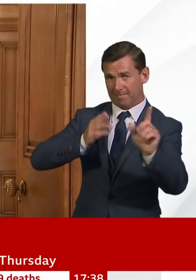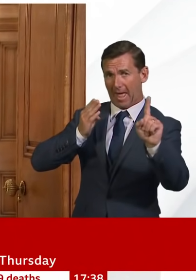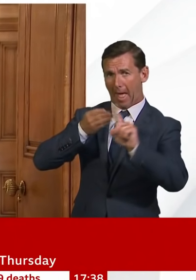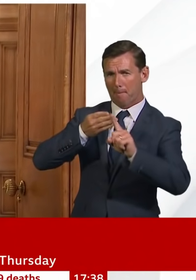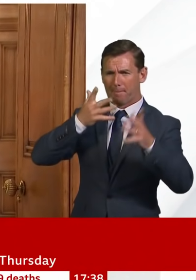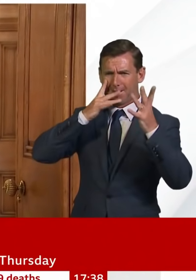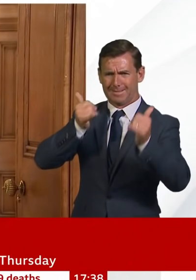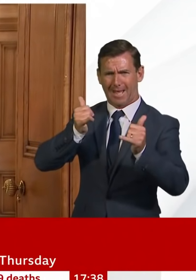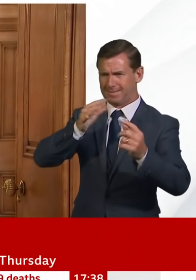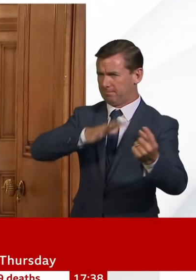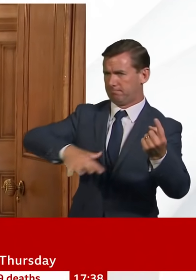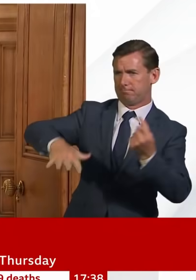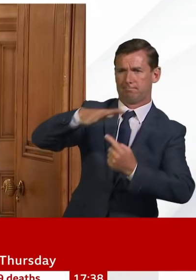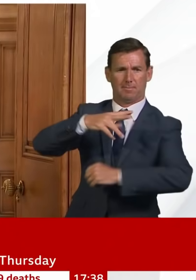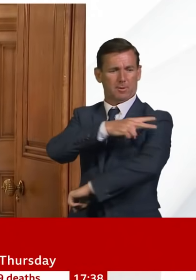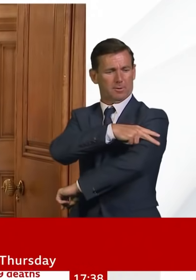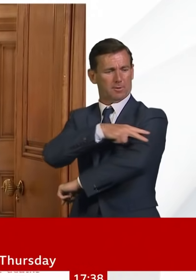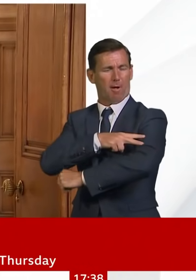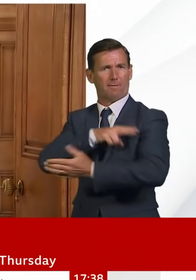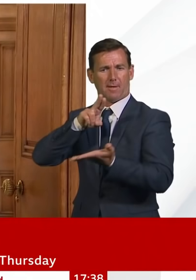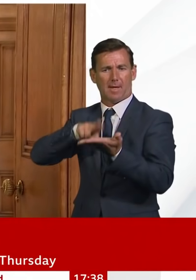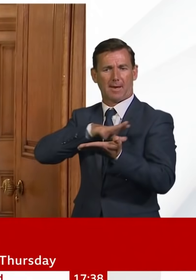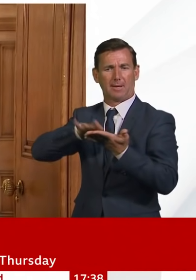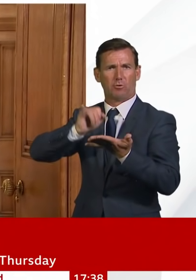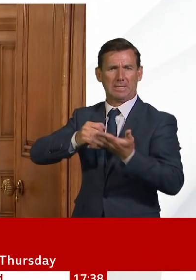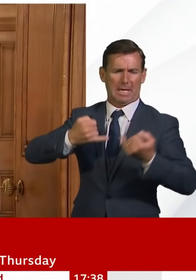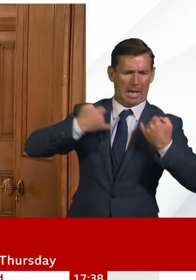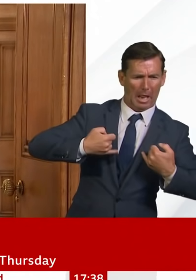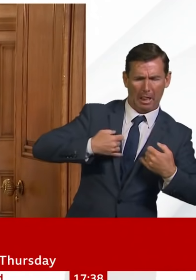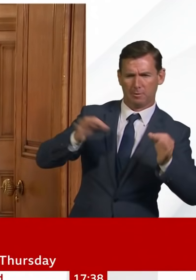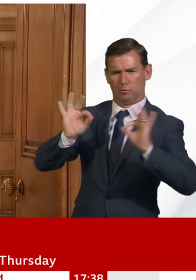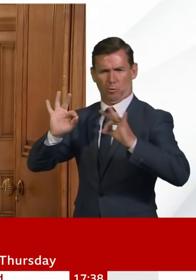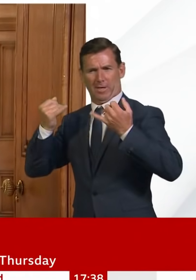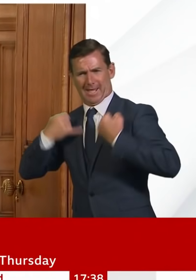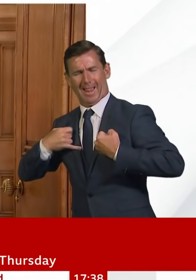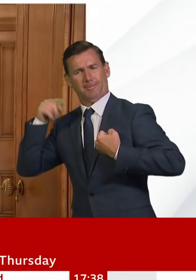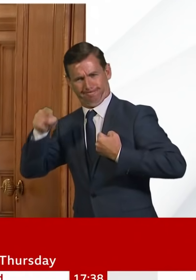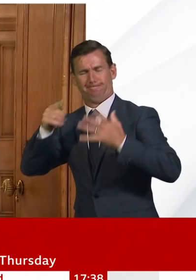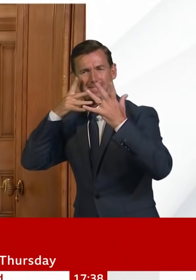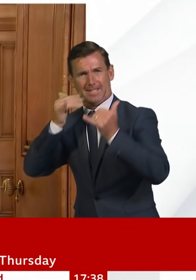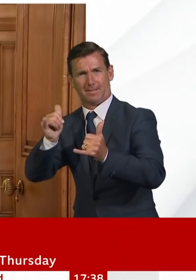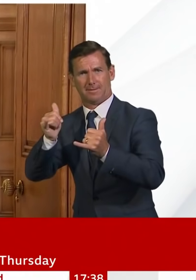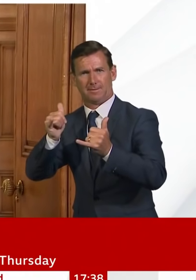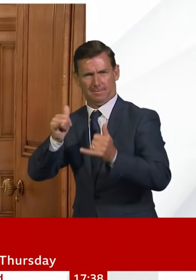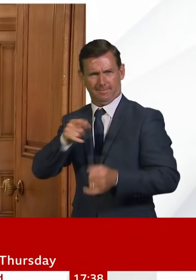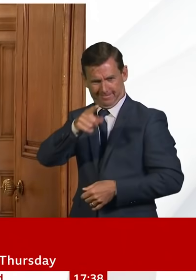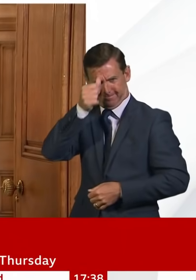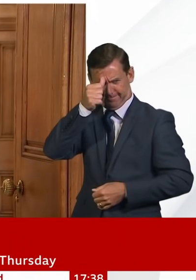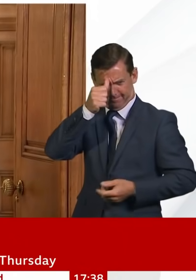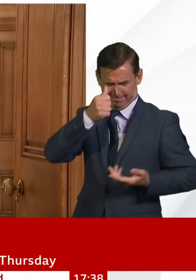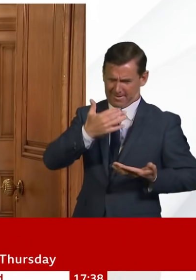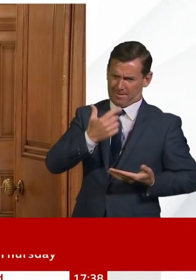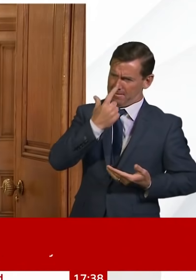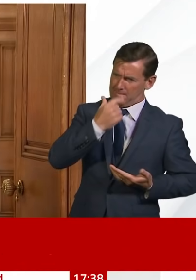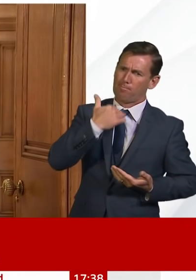we expand access to testing to meet the capacity that, as we can see from the figures,